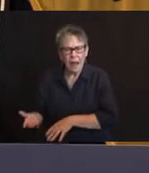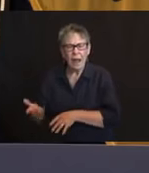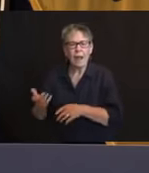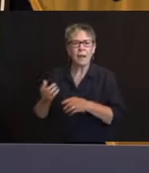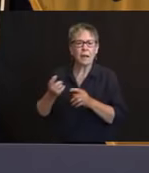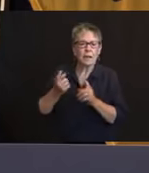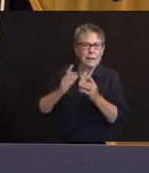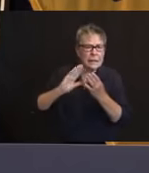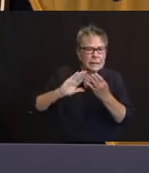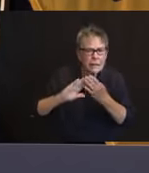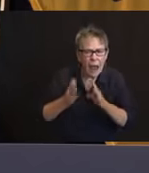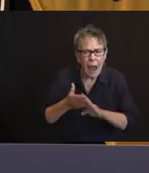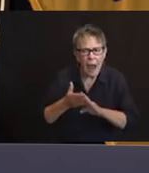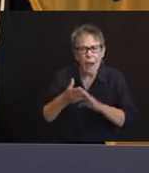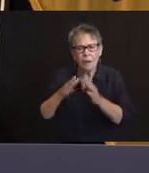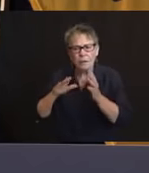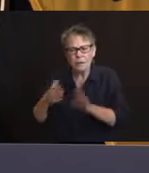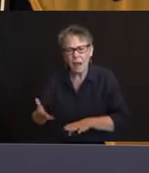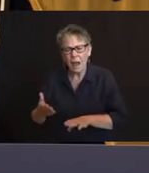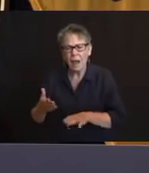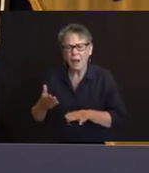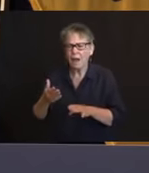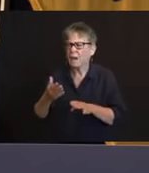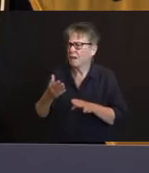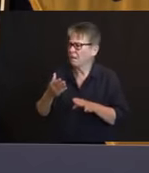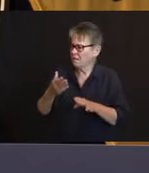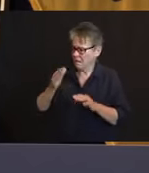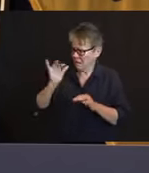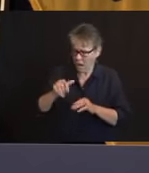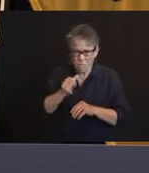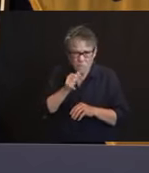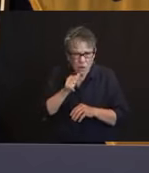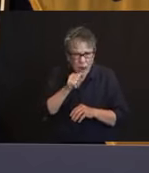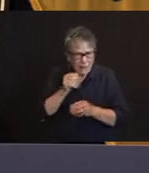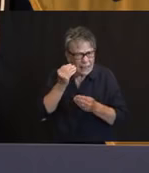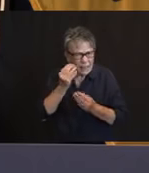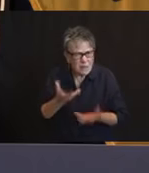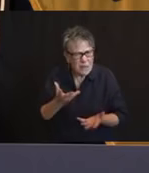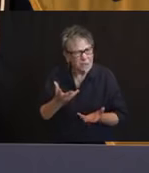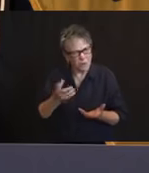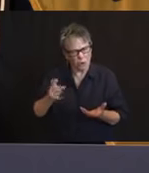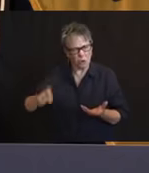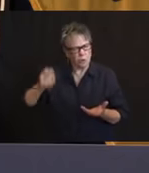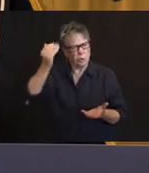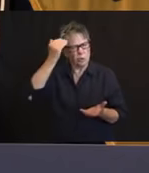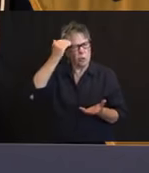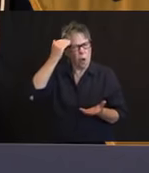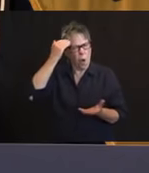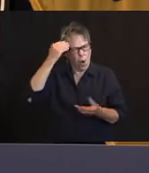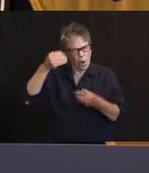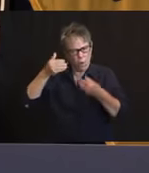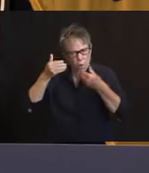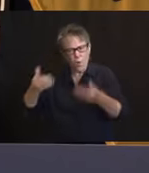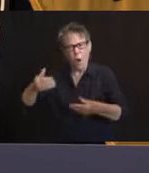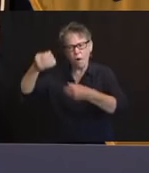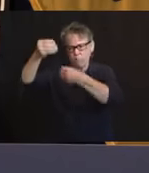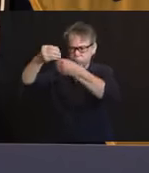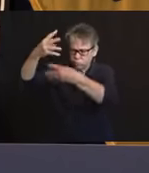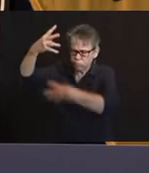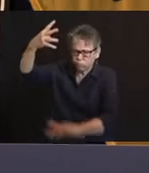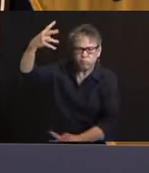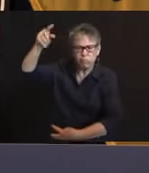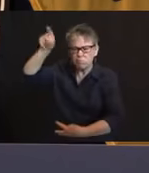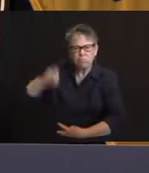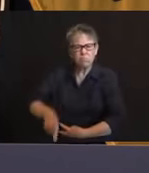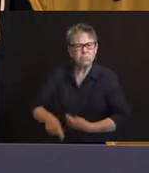good information on, for instance, if there are a lot of cases in majority-minority communities? Thank you. Thank you. To say